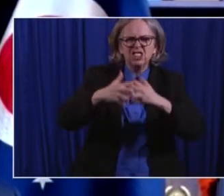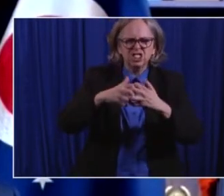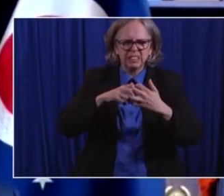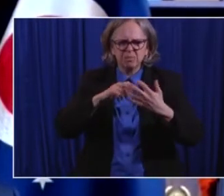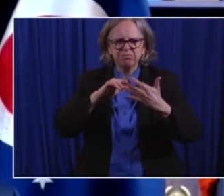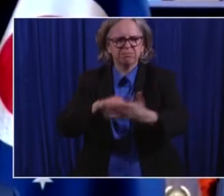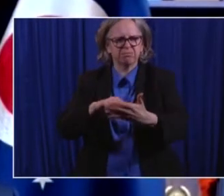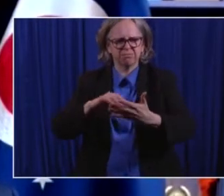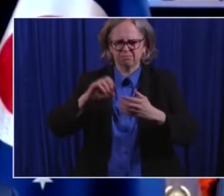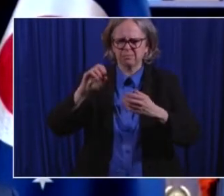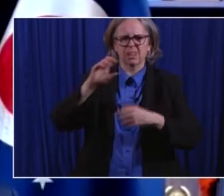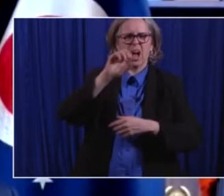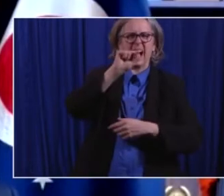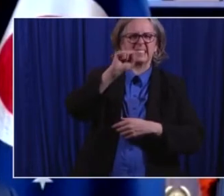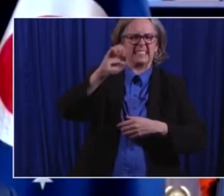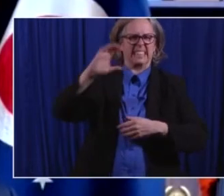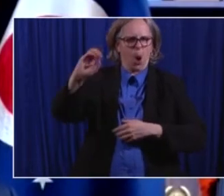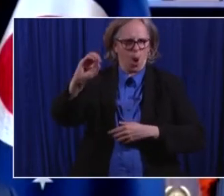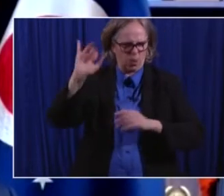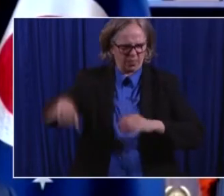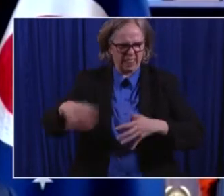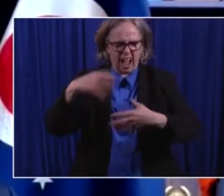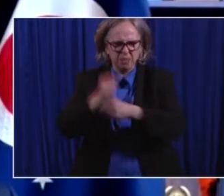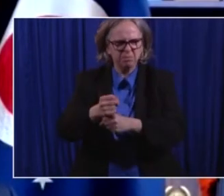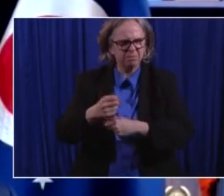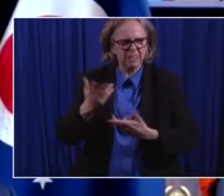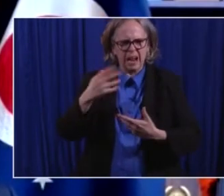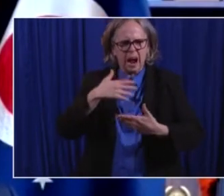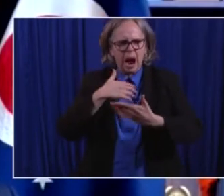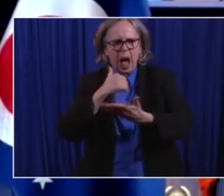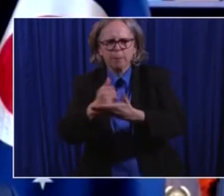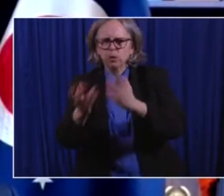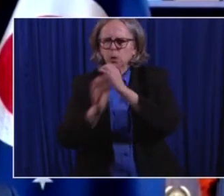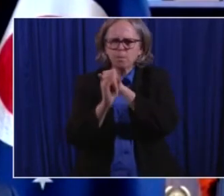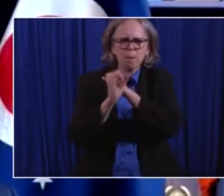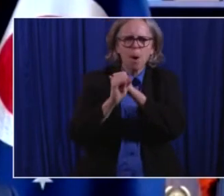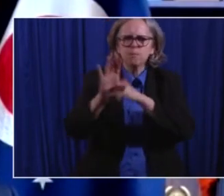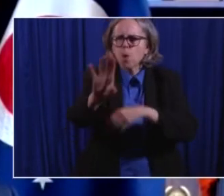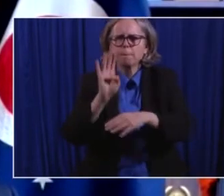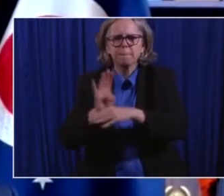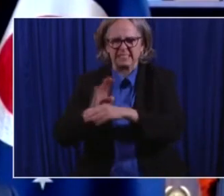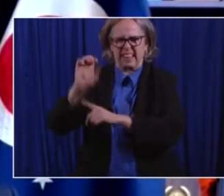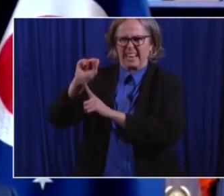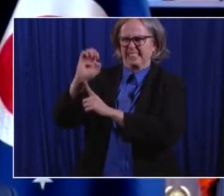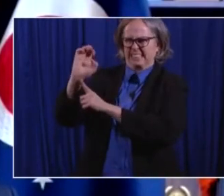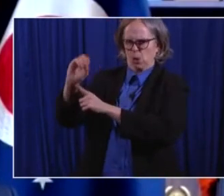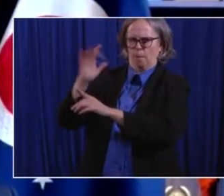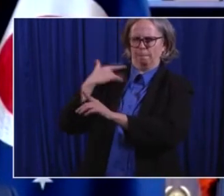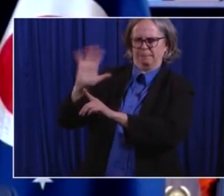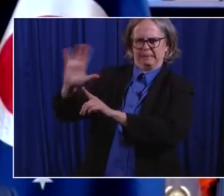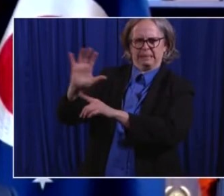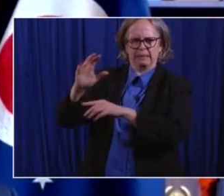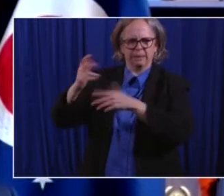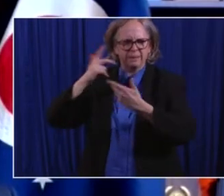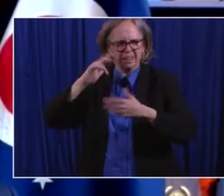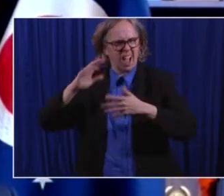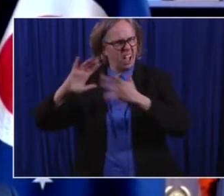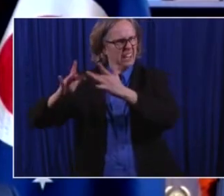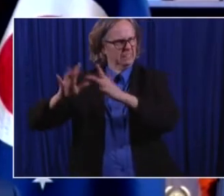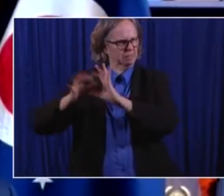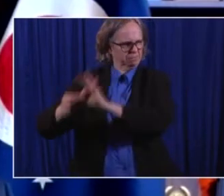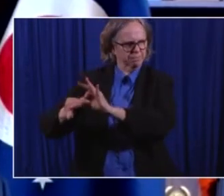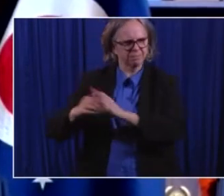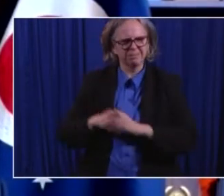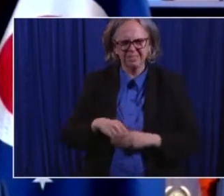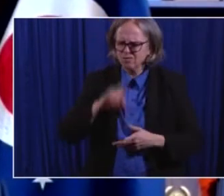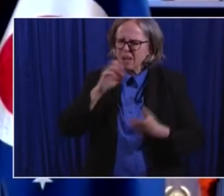product or your business online. These are all tech skills that you can earn through programs that we have at Tech Cred. You